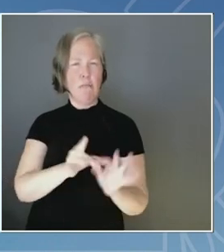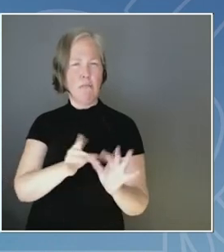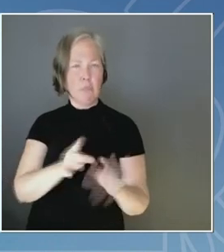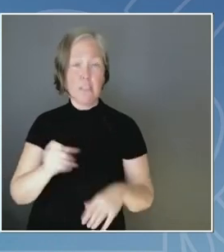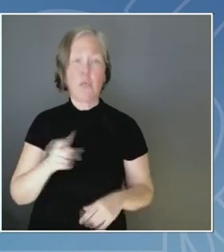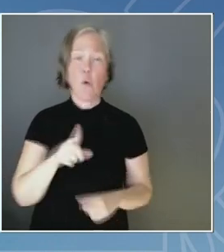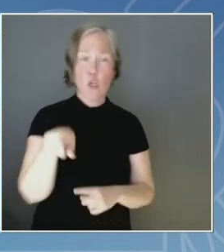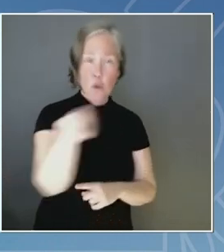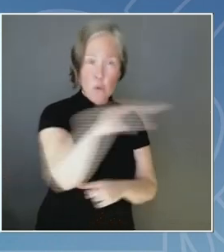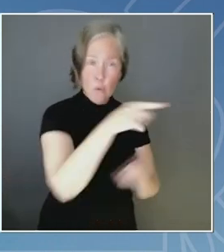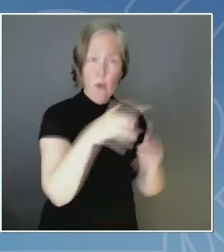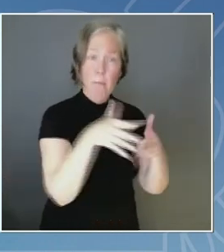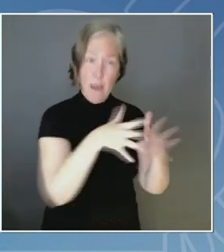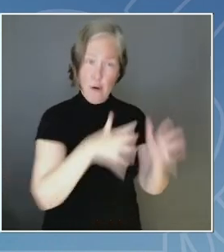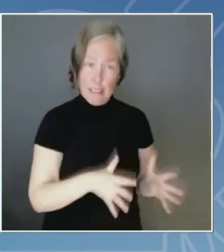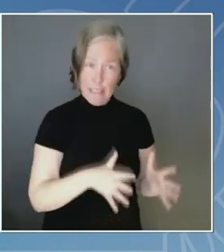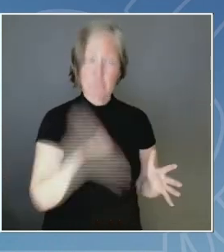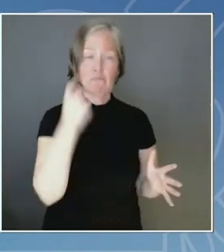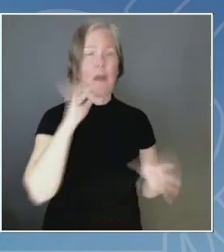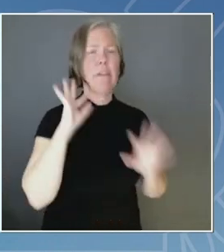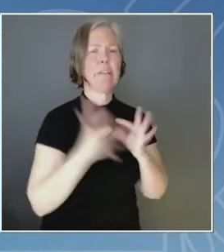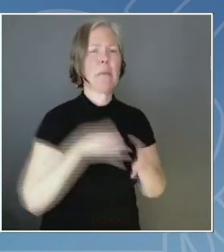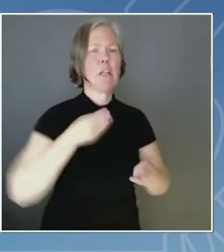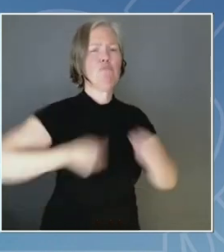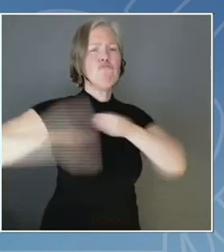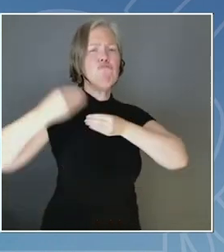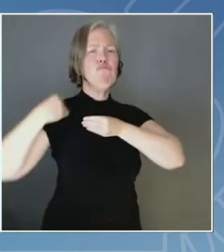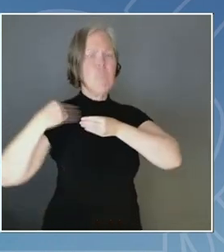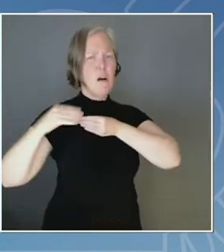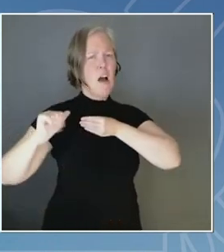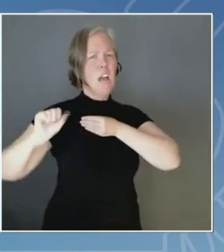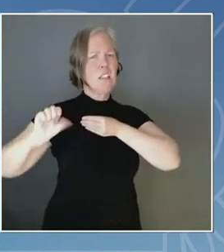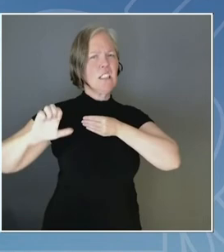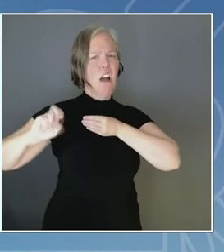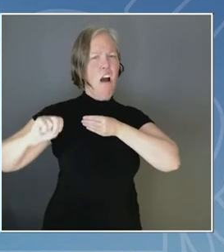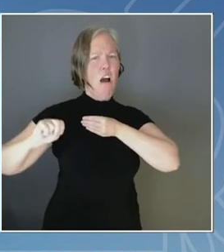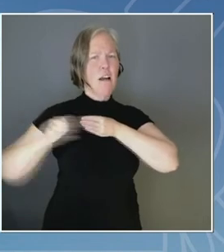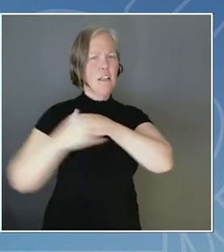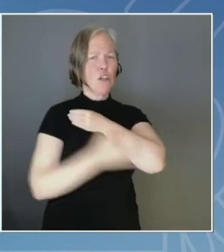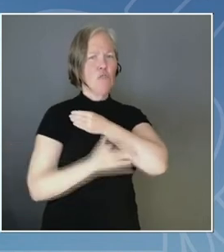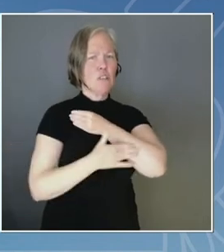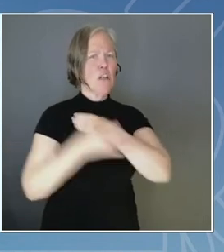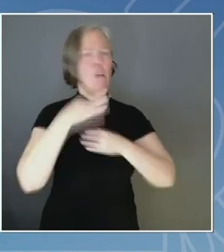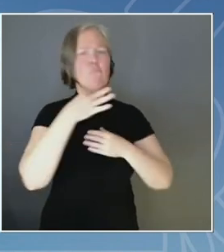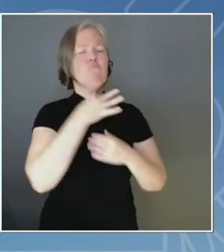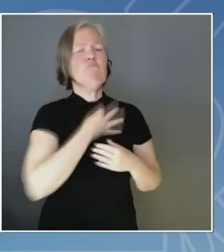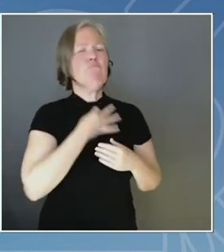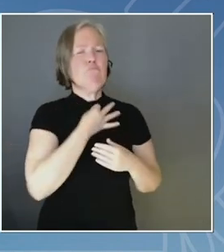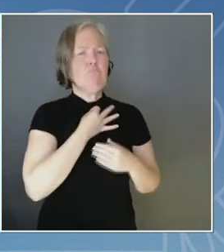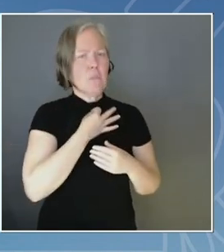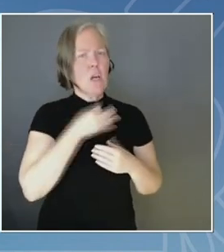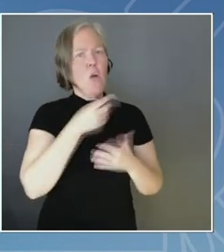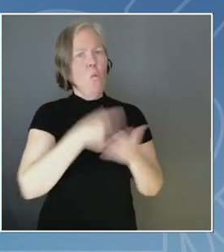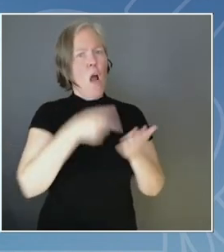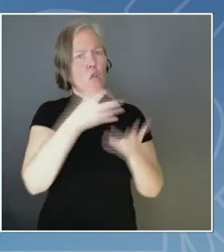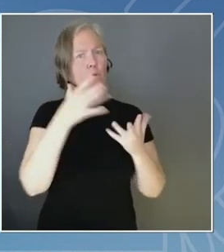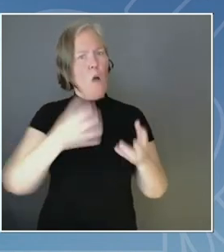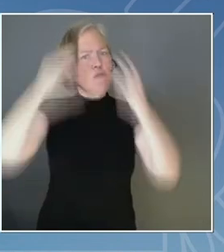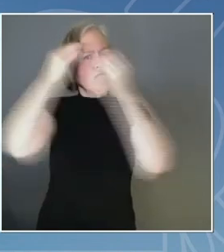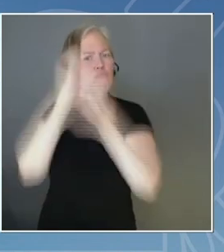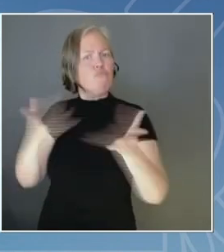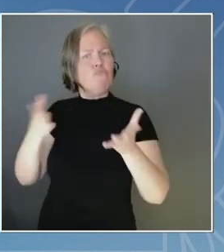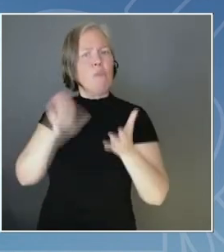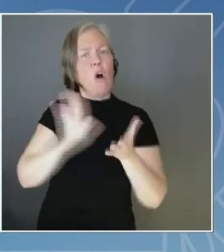countries, what messages would you like to send to ASEAN's leaders? What do you hope that they take away from the meeting